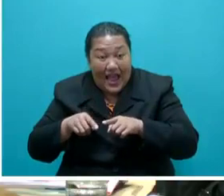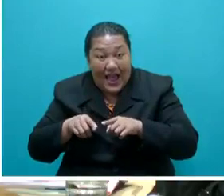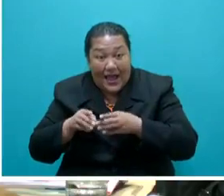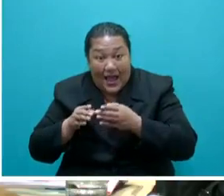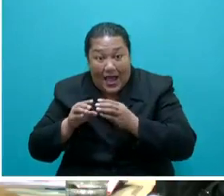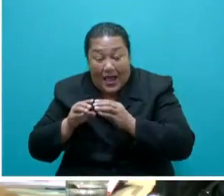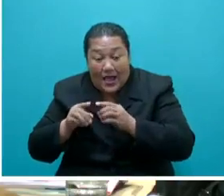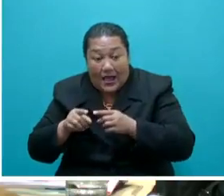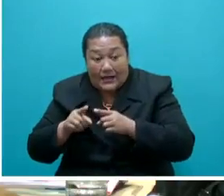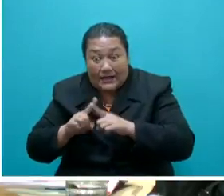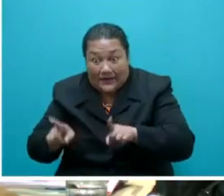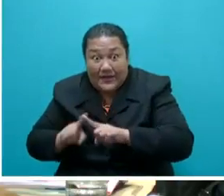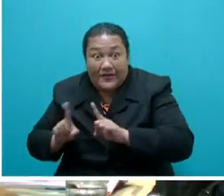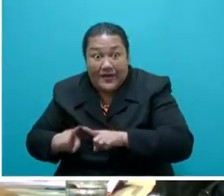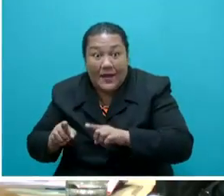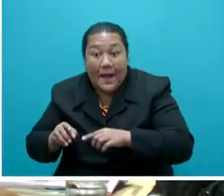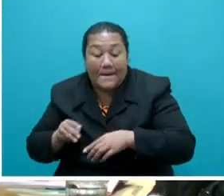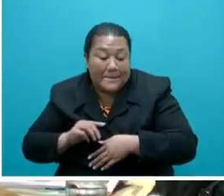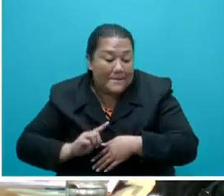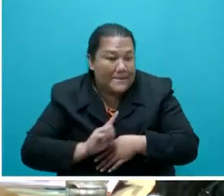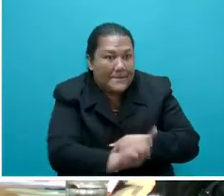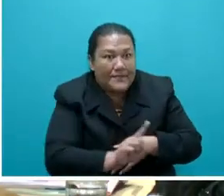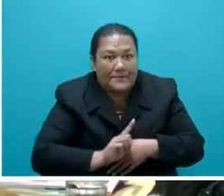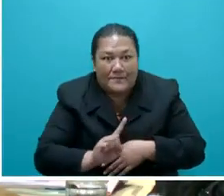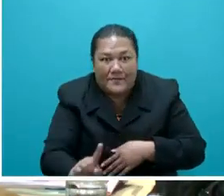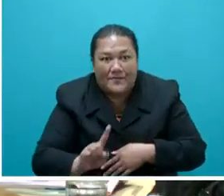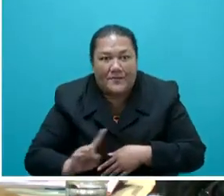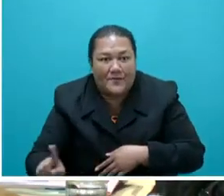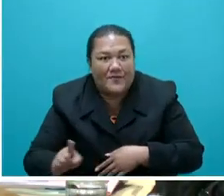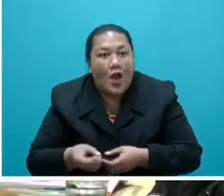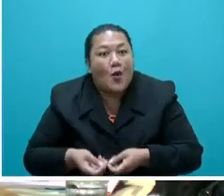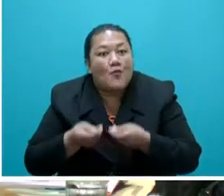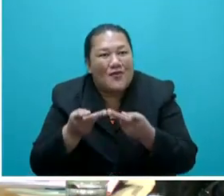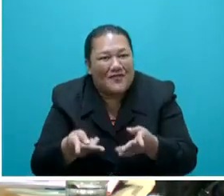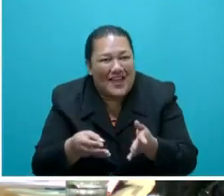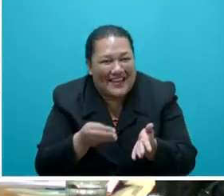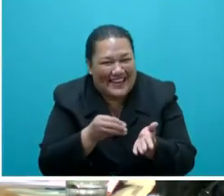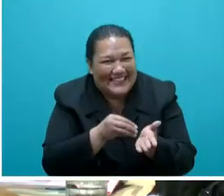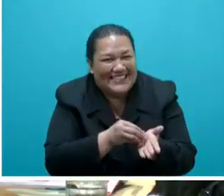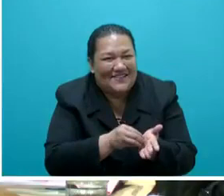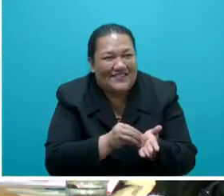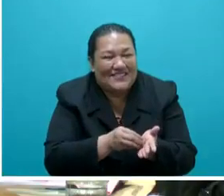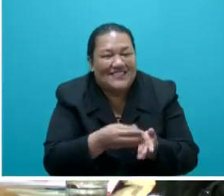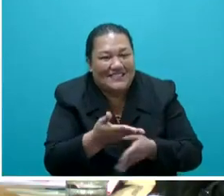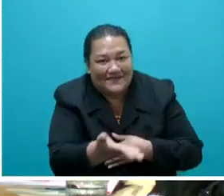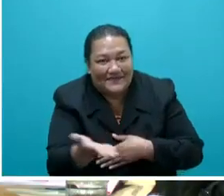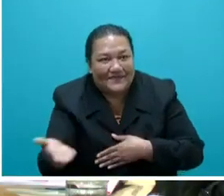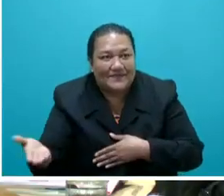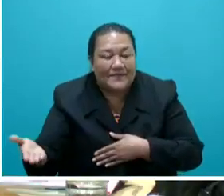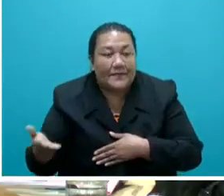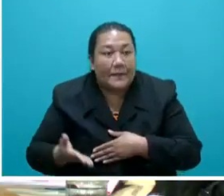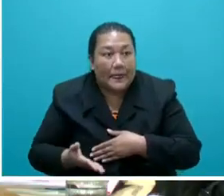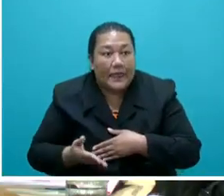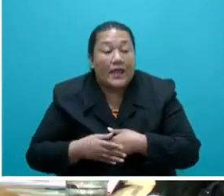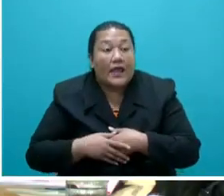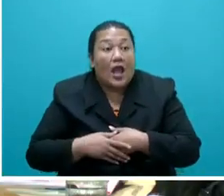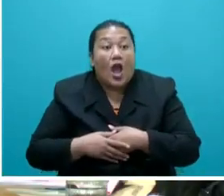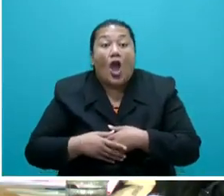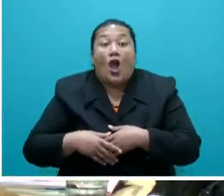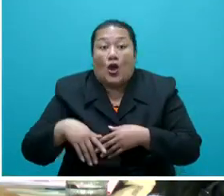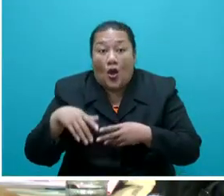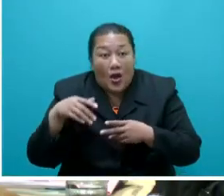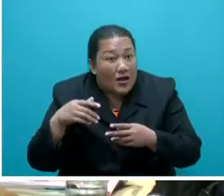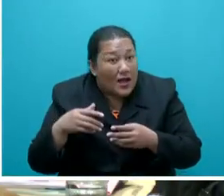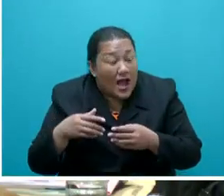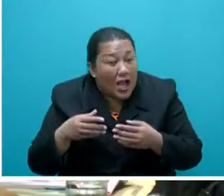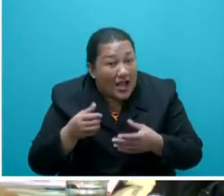its inception in 2015 to December 2018, REACH has provided essential government and non-government services